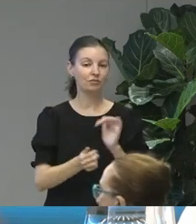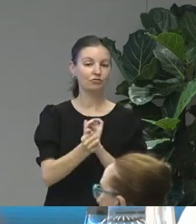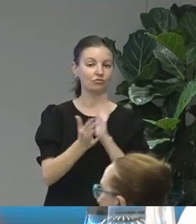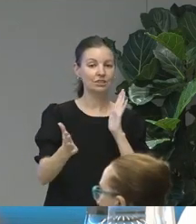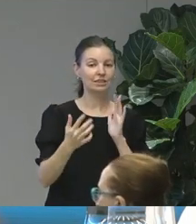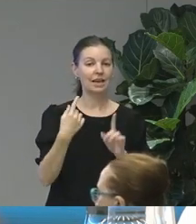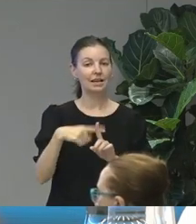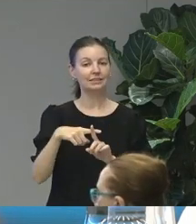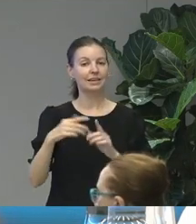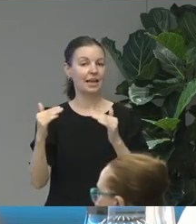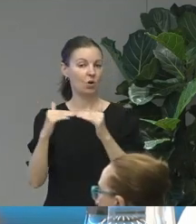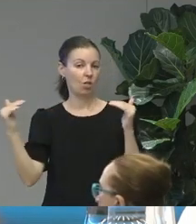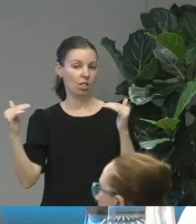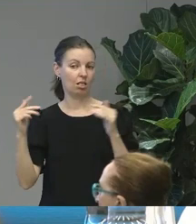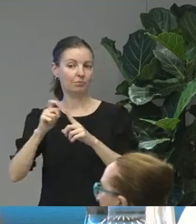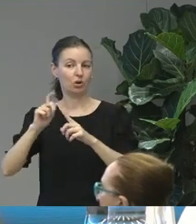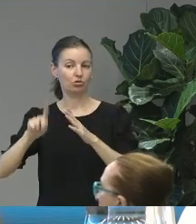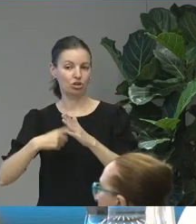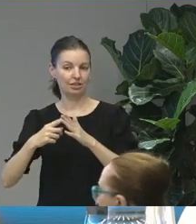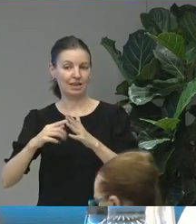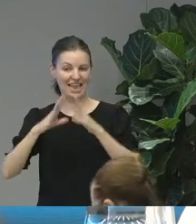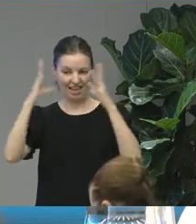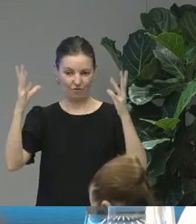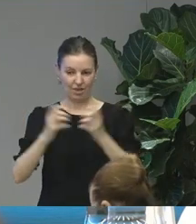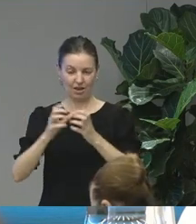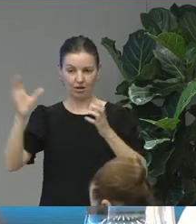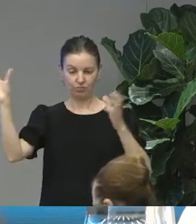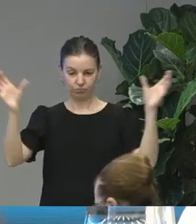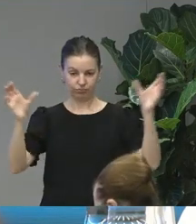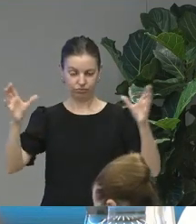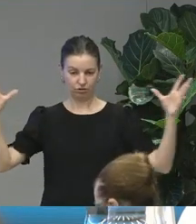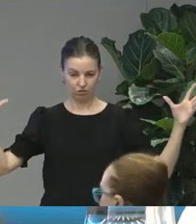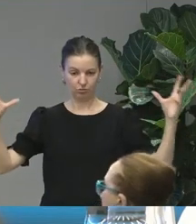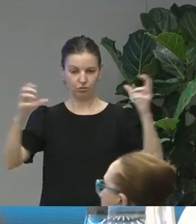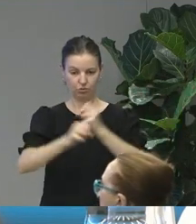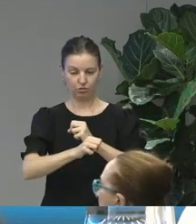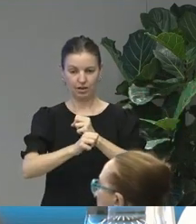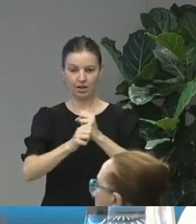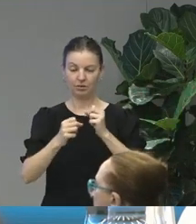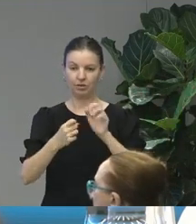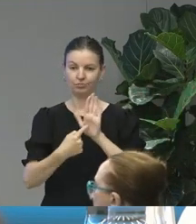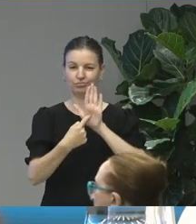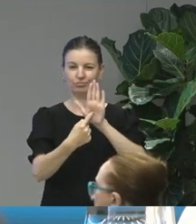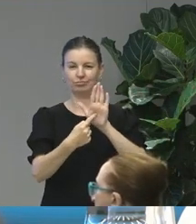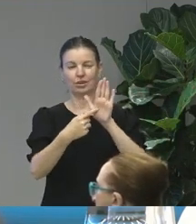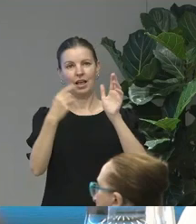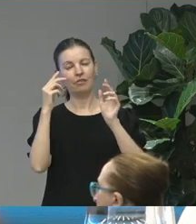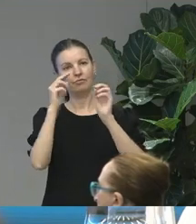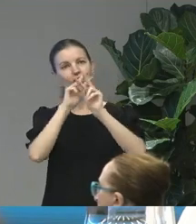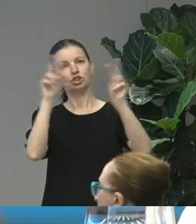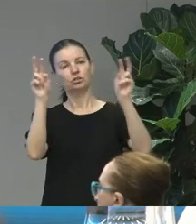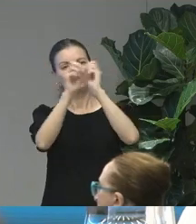project, when the Commission will draw everything together and lay out a vision for delivering a human rights framework